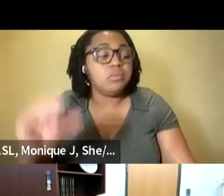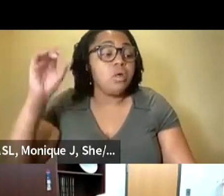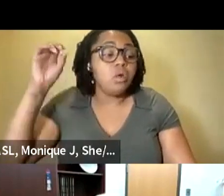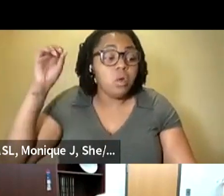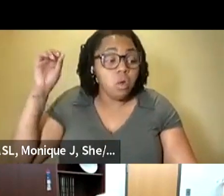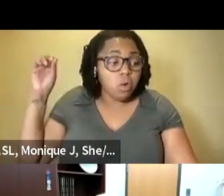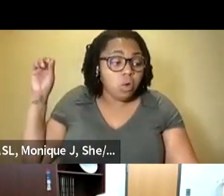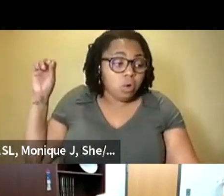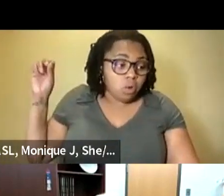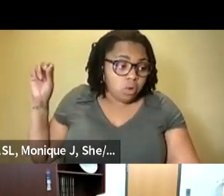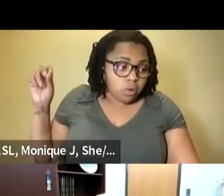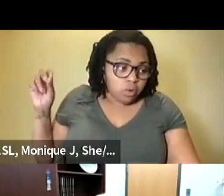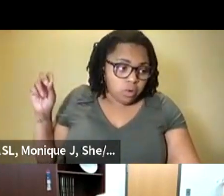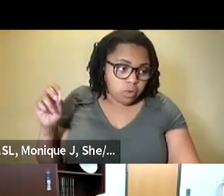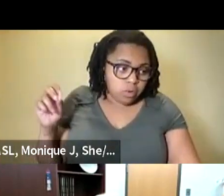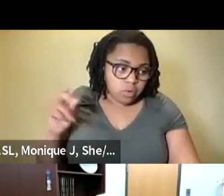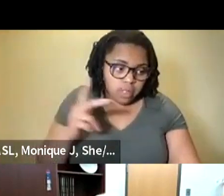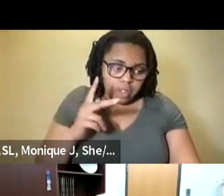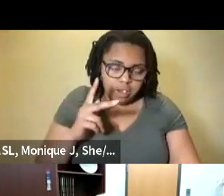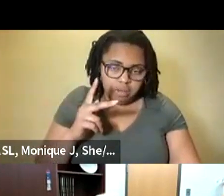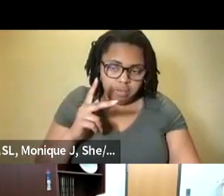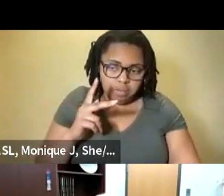Okay.